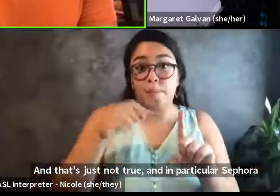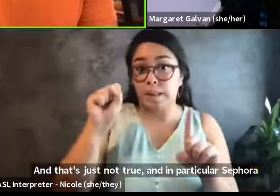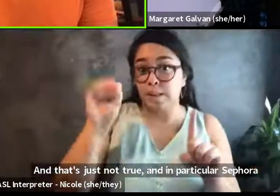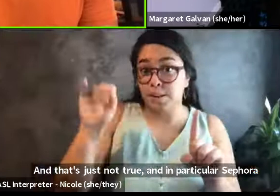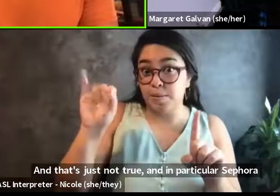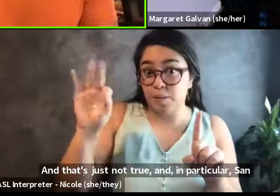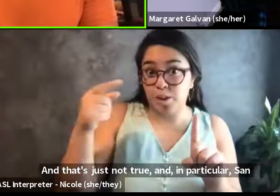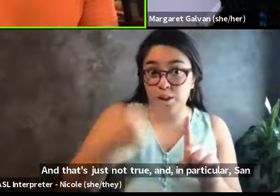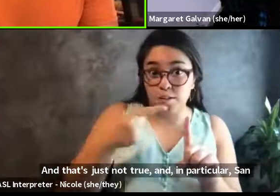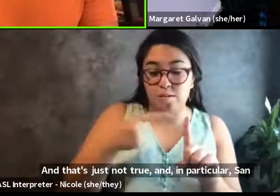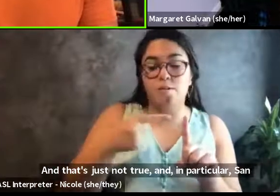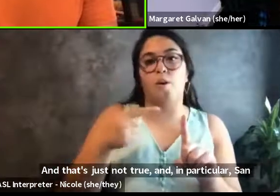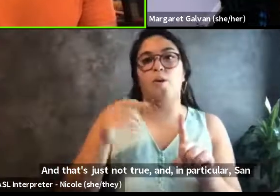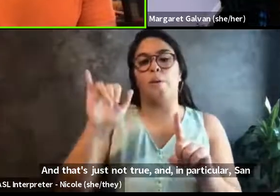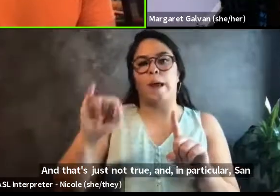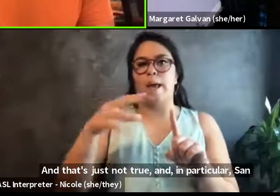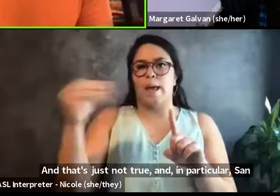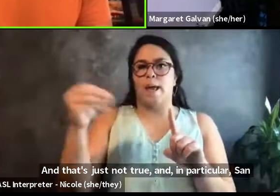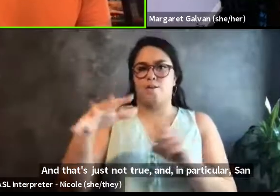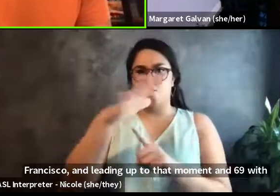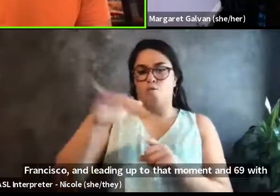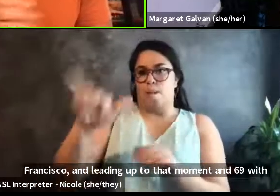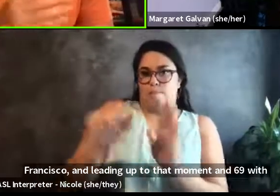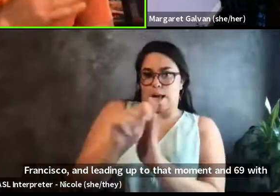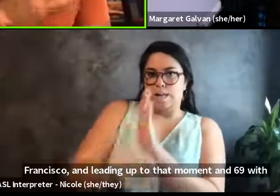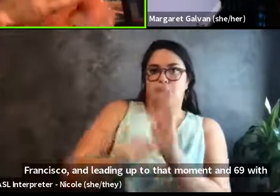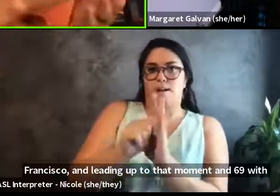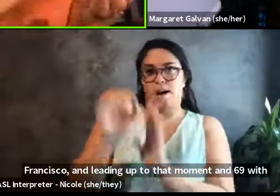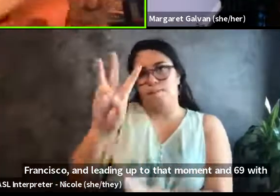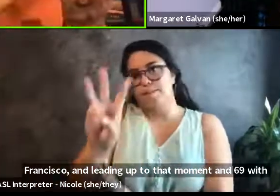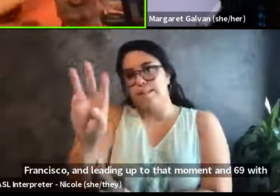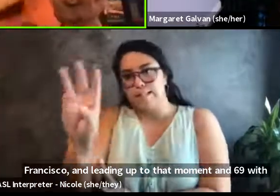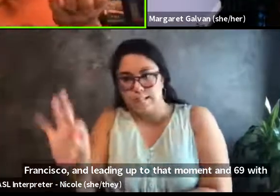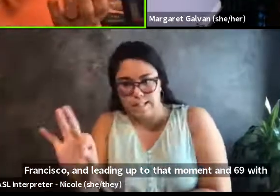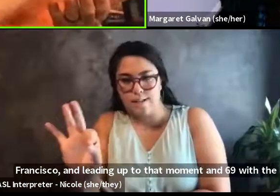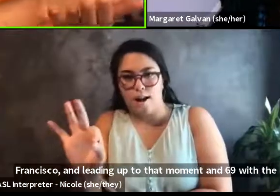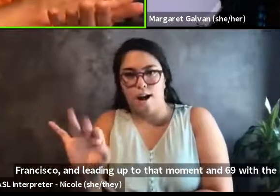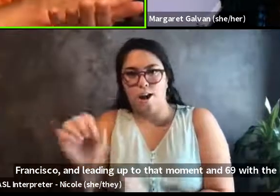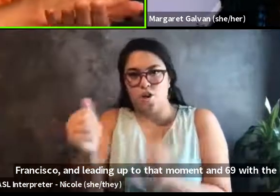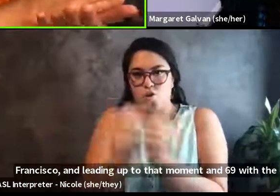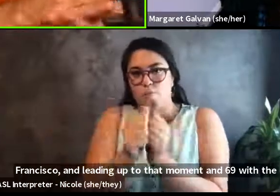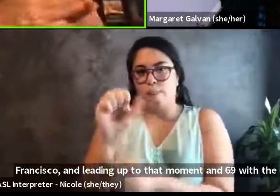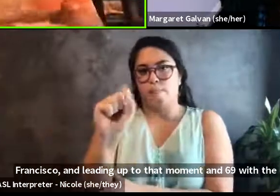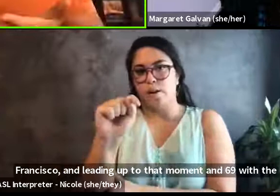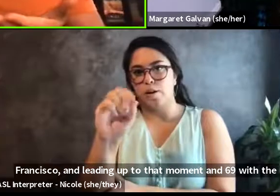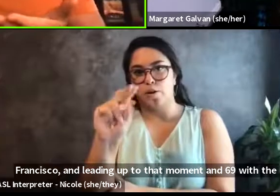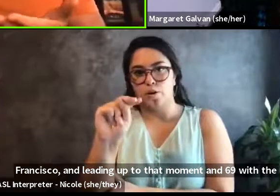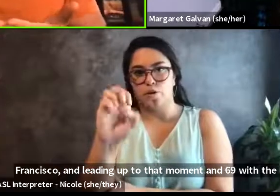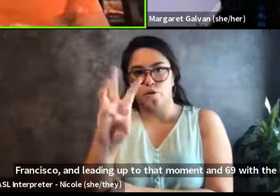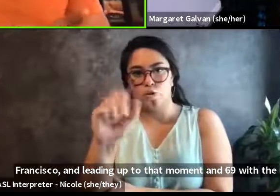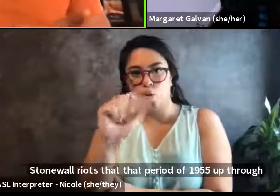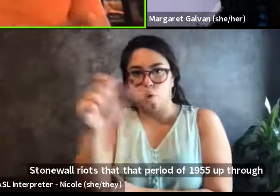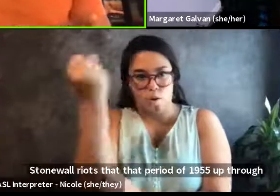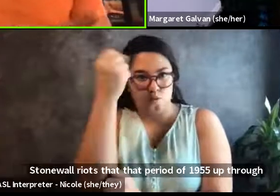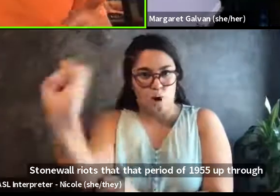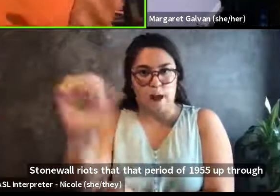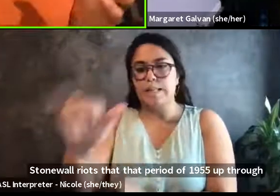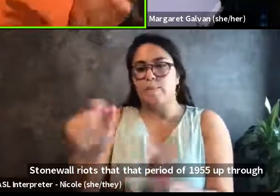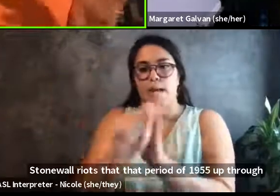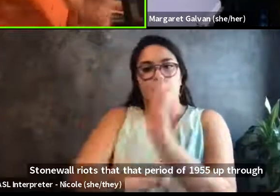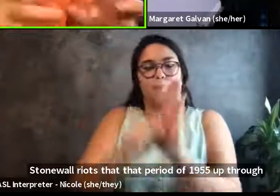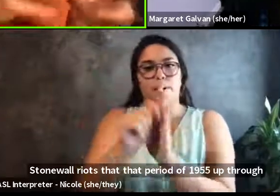and leading up to that moment in 69 with the Stonewall riots, that, that period of 1955 up through 1970